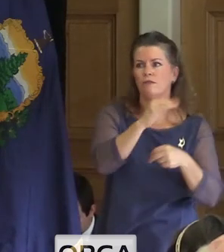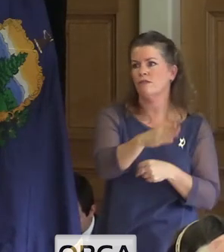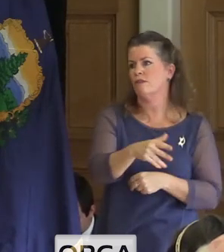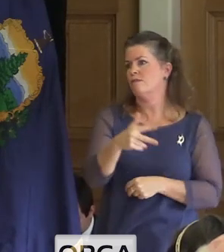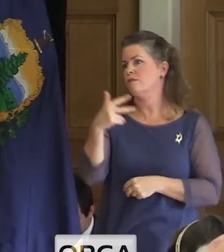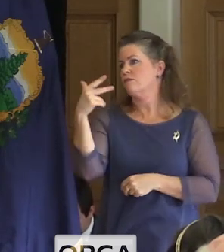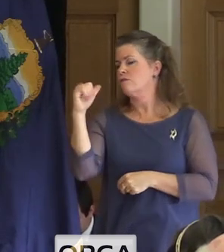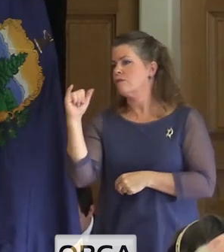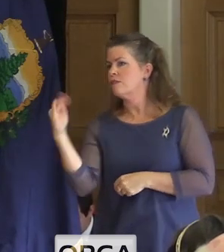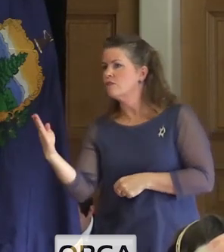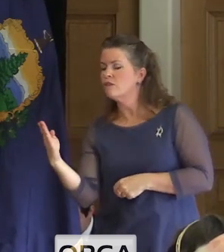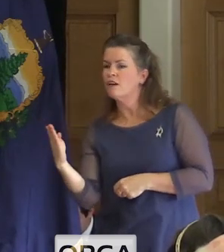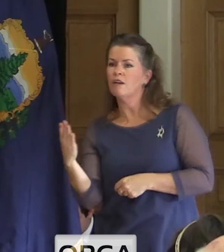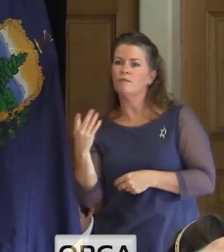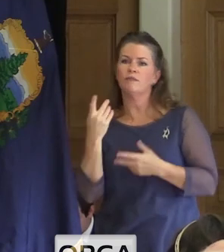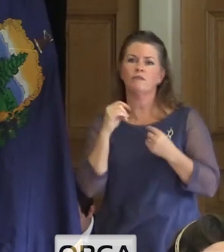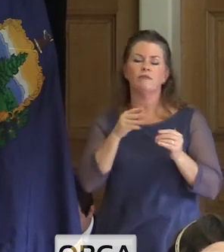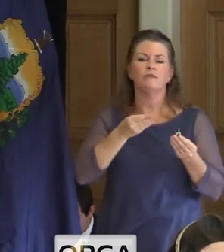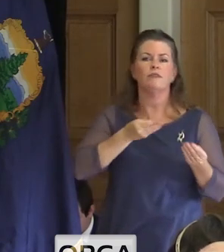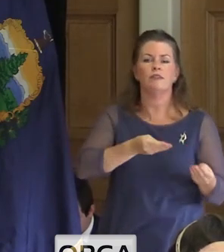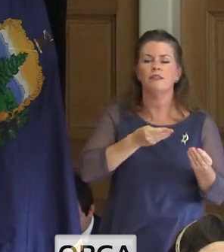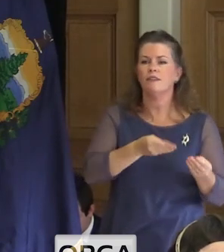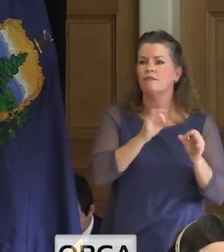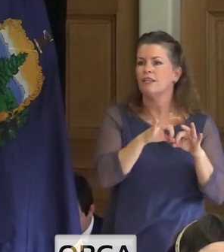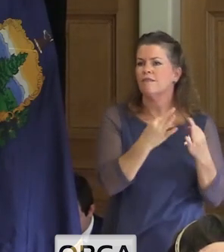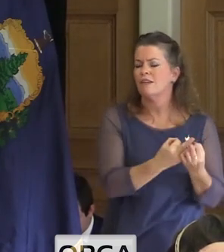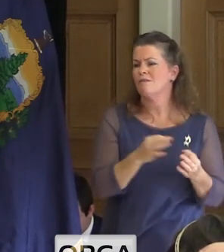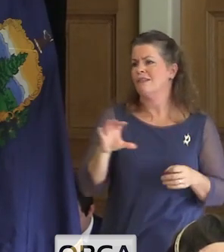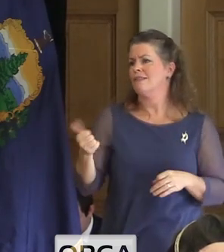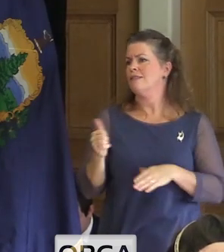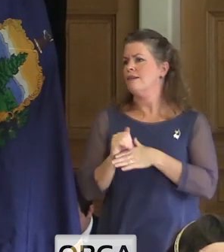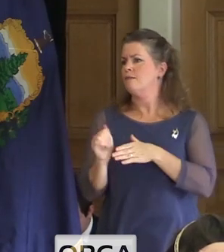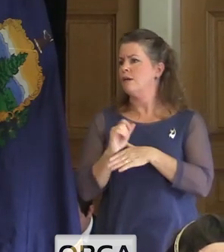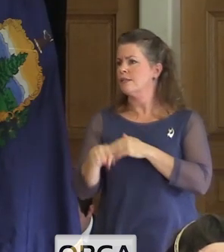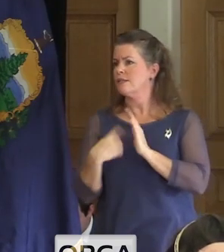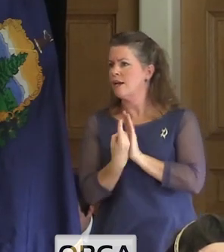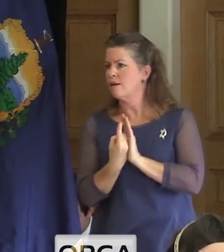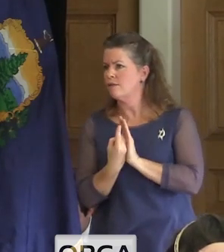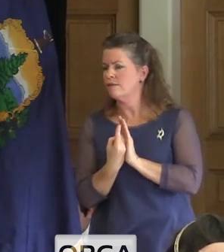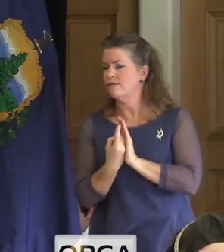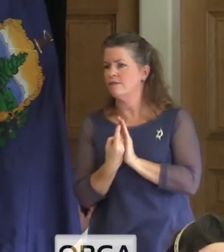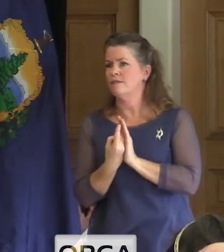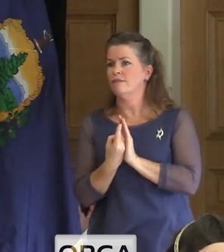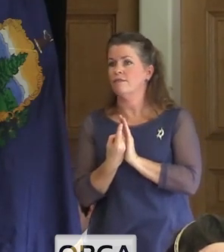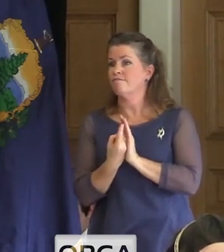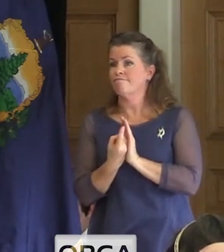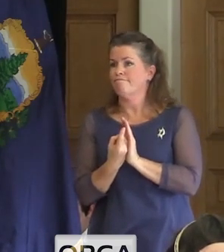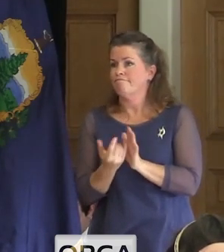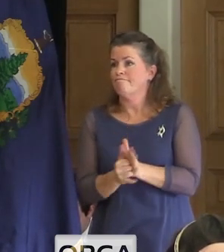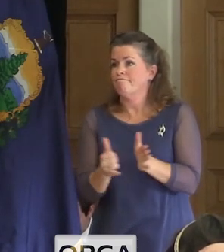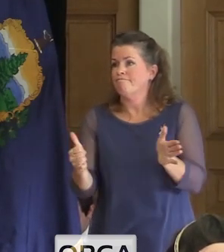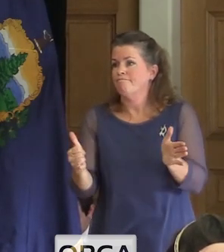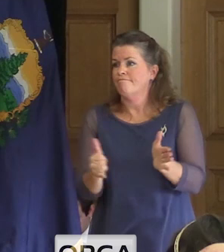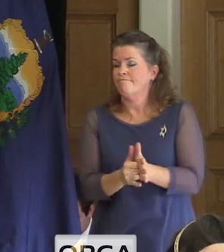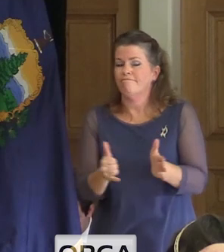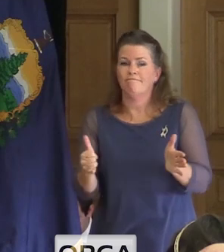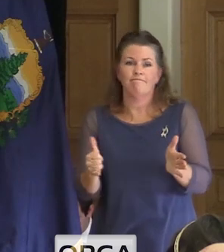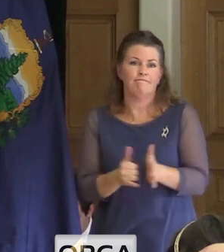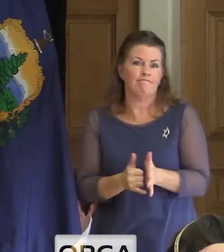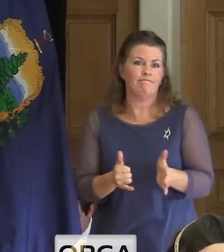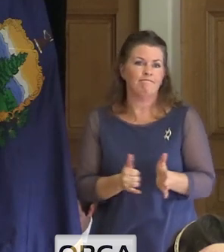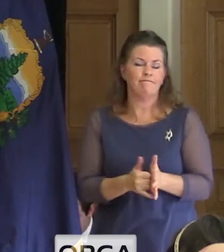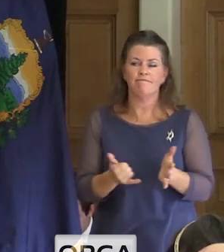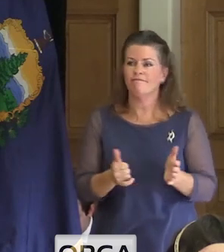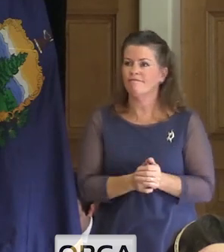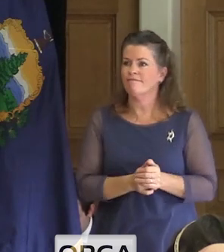people that are trying to feed a family on 10, 11 bucks an hour or less, and they can't do it. So in the midst of massive income